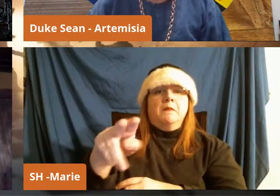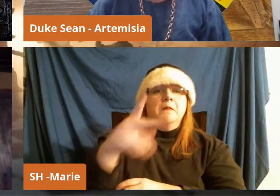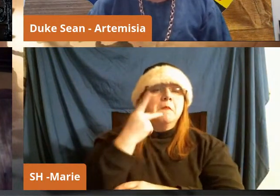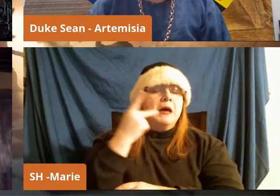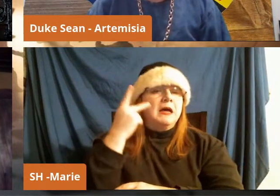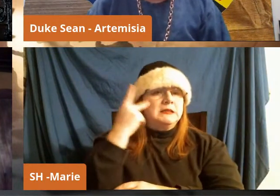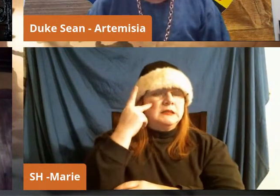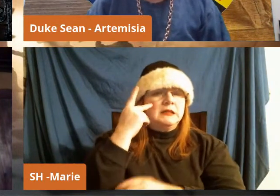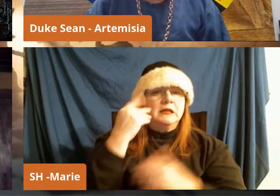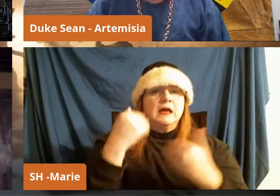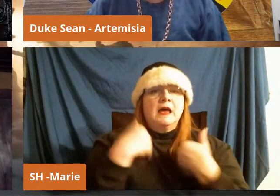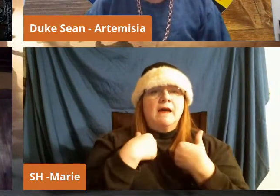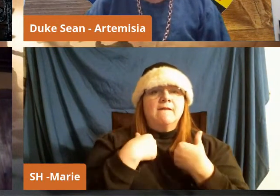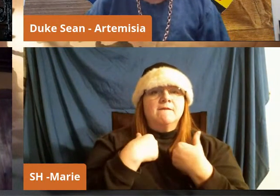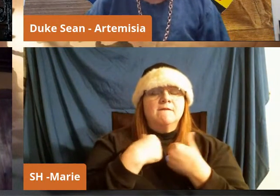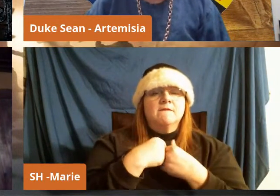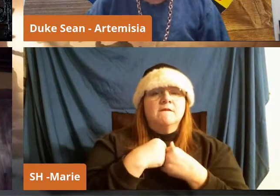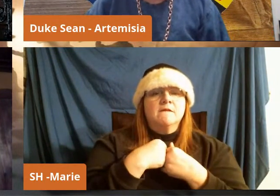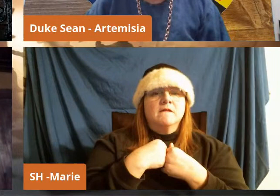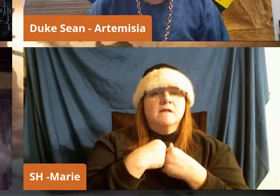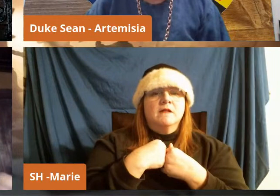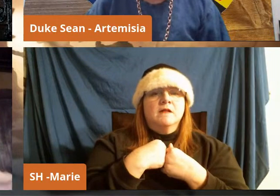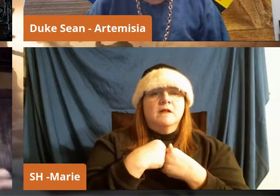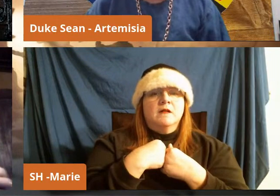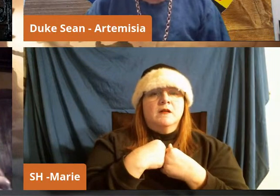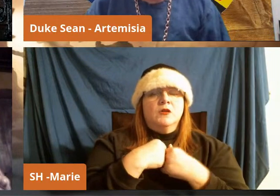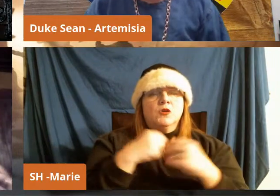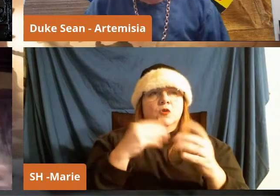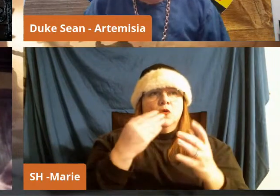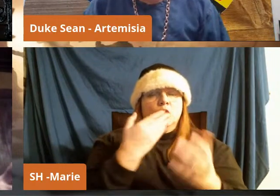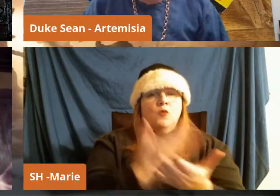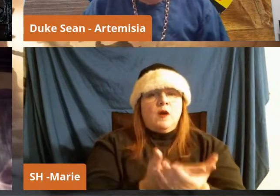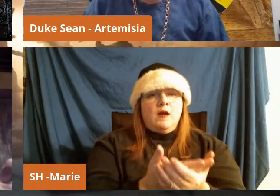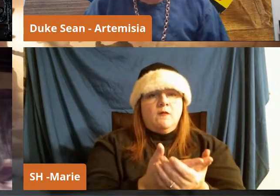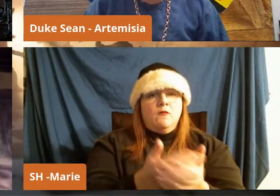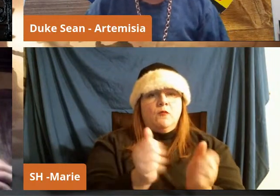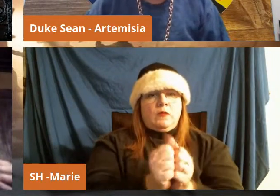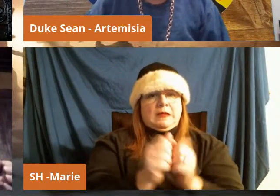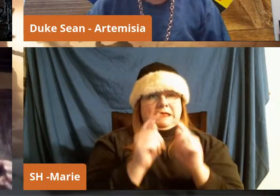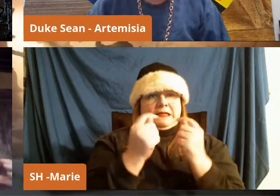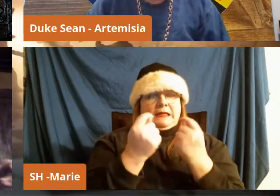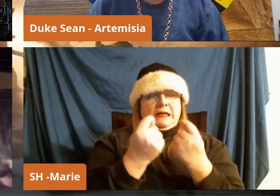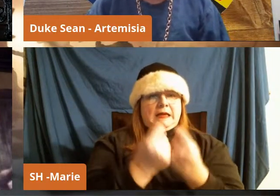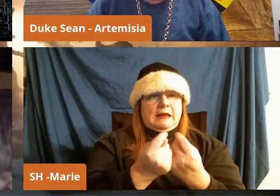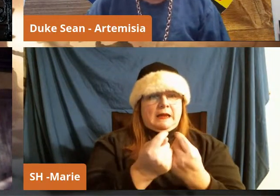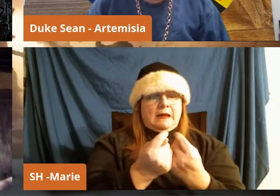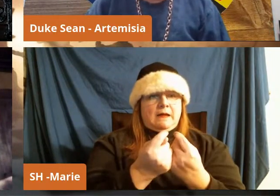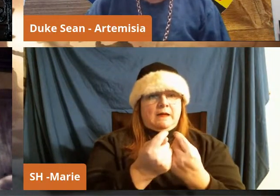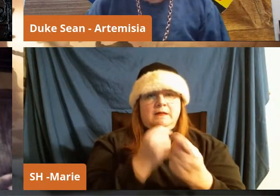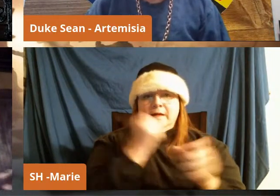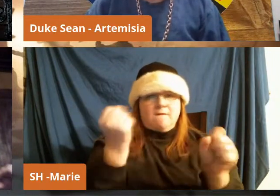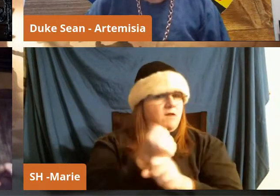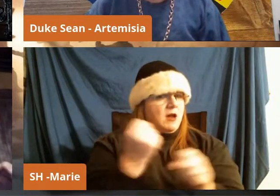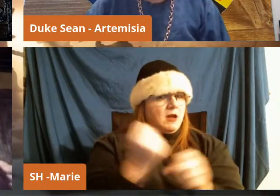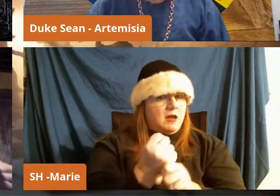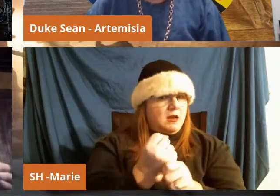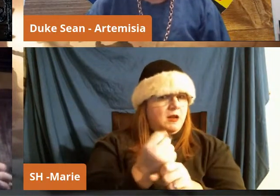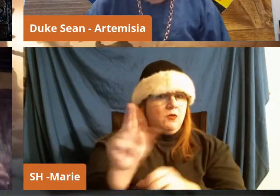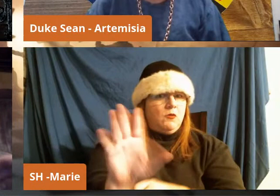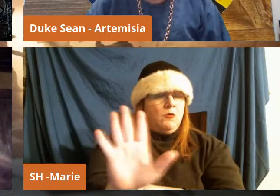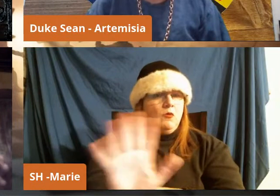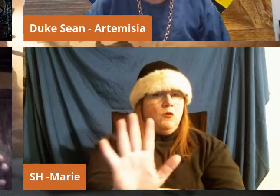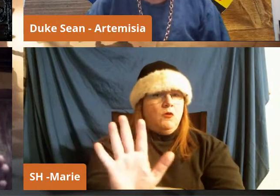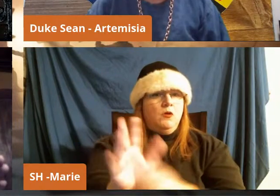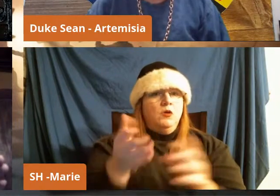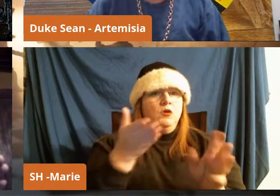of many years ago, where they had you came in with a team, but they was not just fighting. It's like, right. Okay,